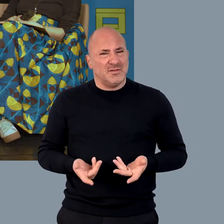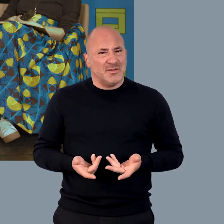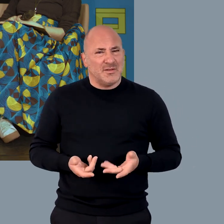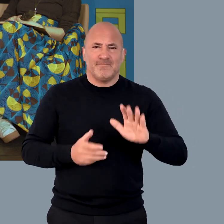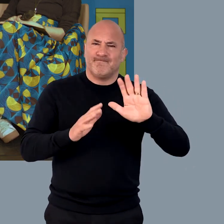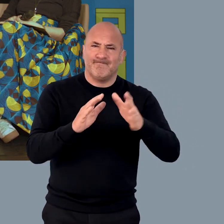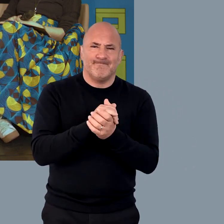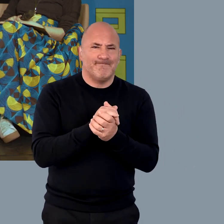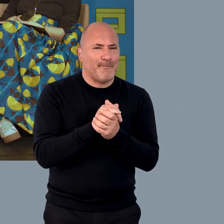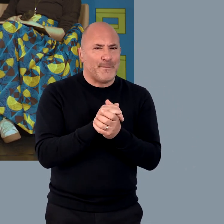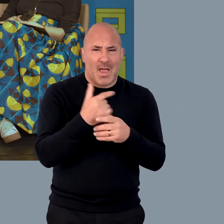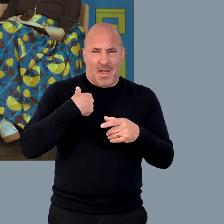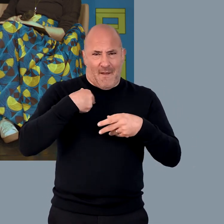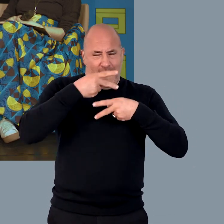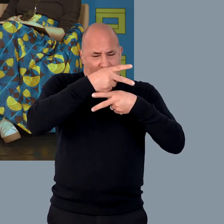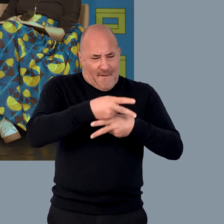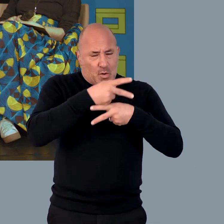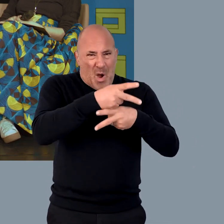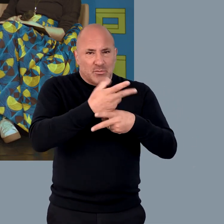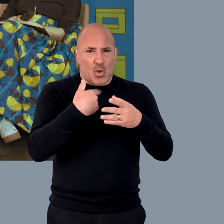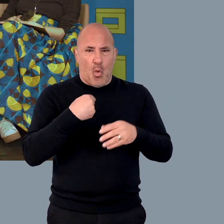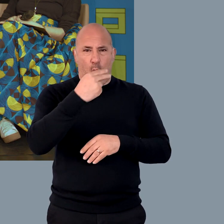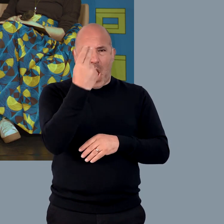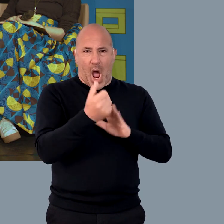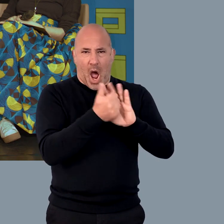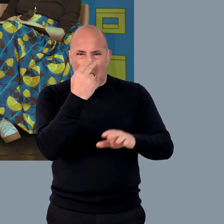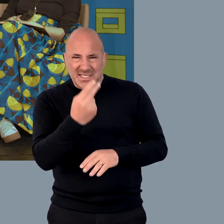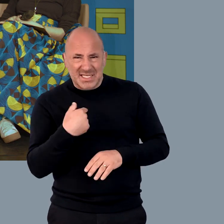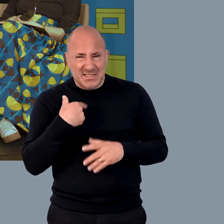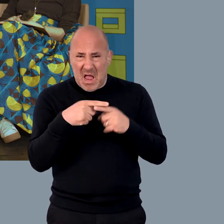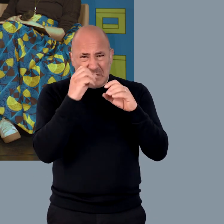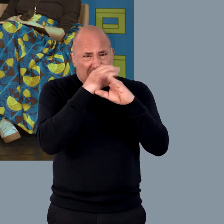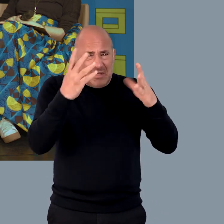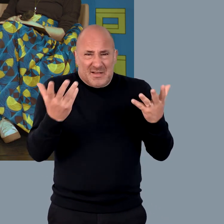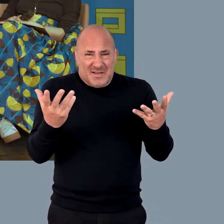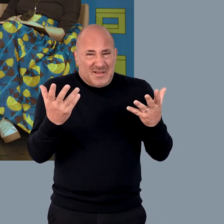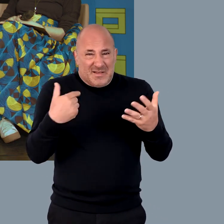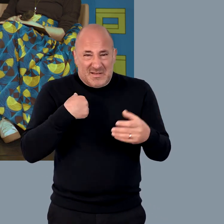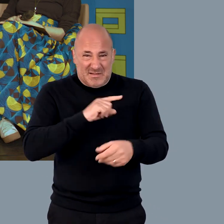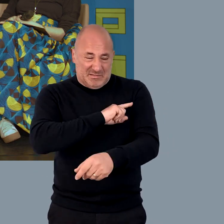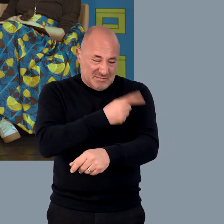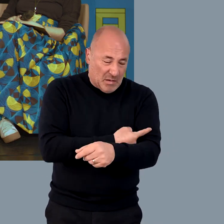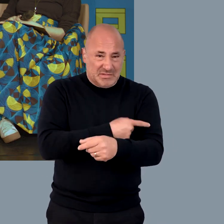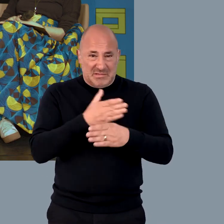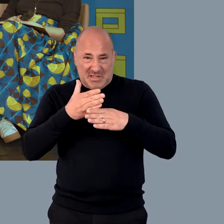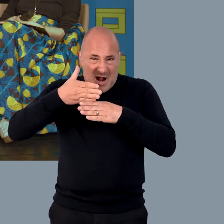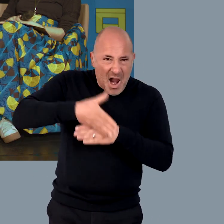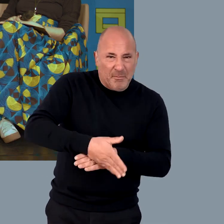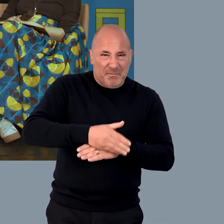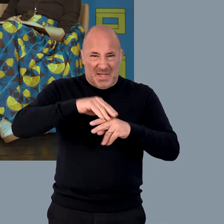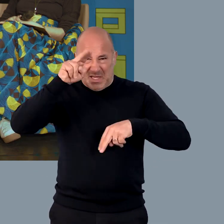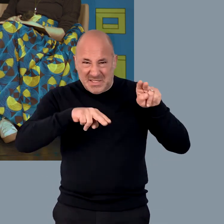production that you need to put into it? And I'm sorry, but I cannot fathom as a curator or as an artist how it must